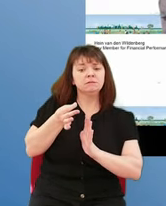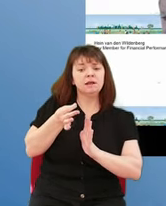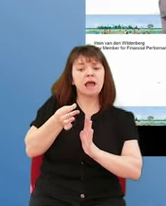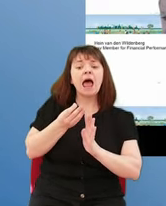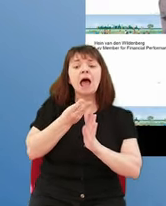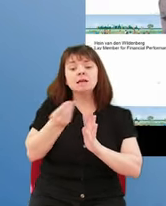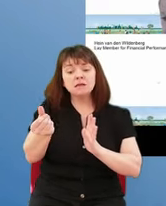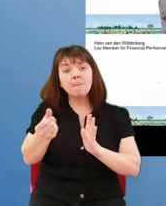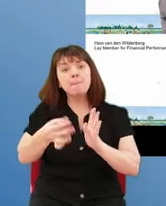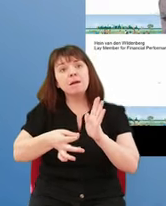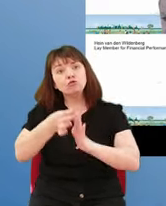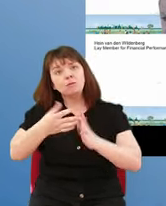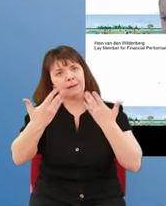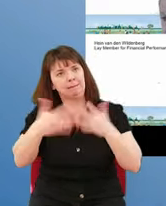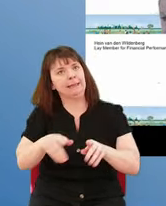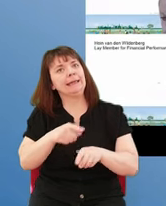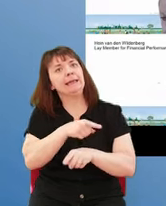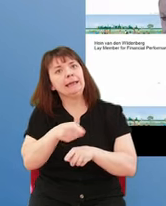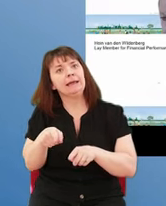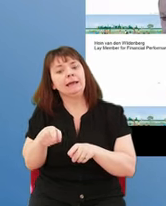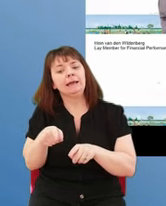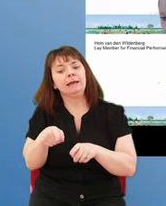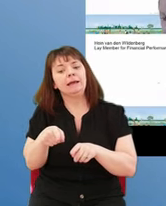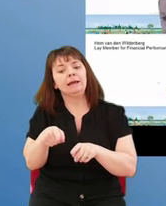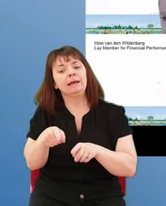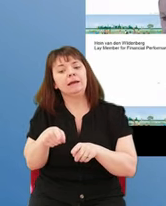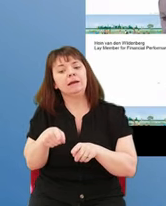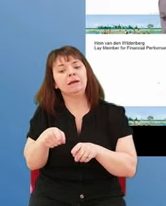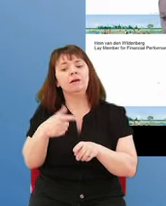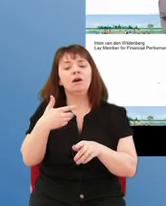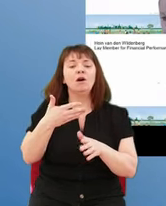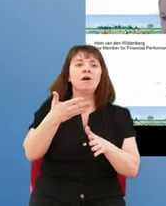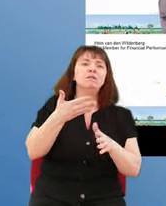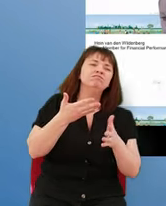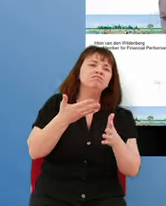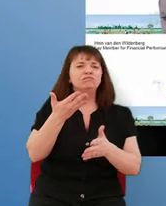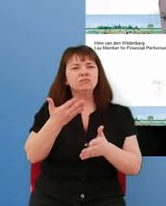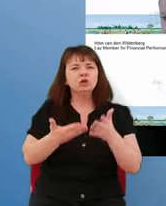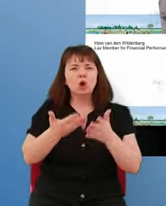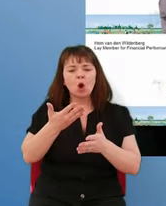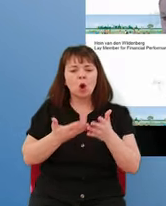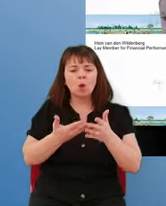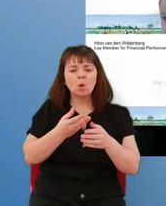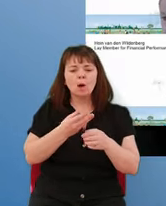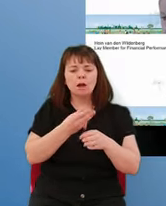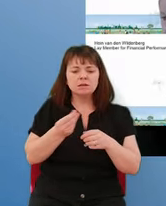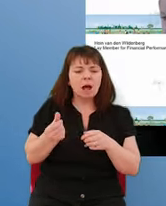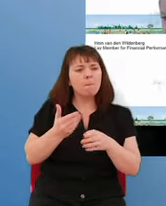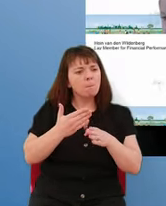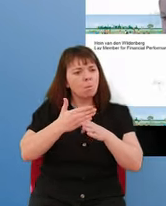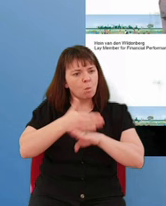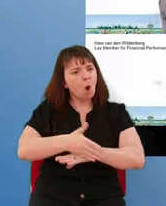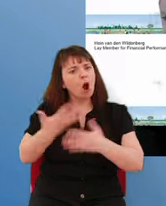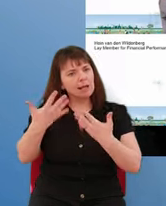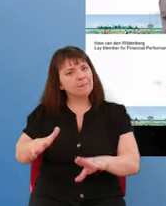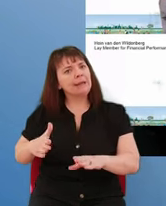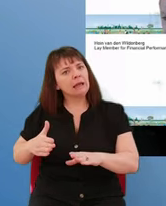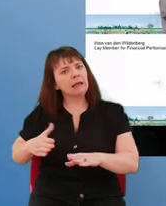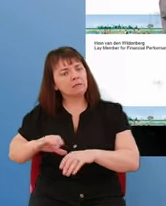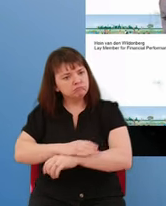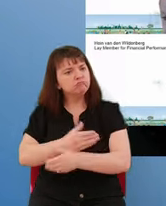clearly some work has been going on in the background to try and improve. But the number of areas that have